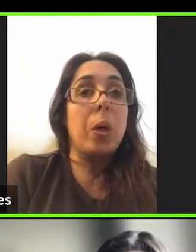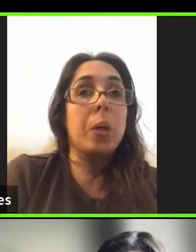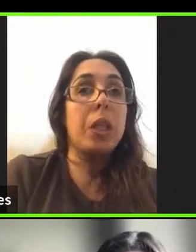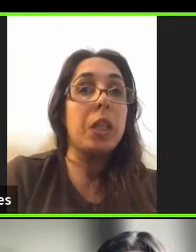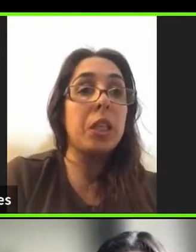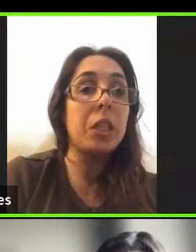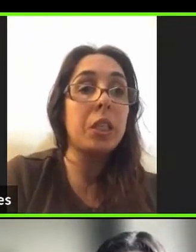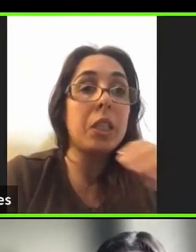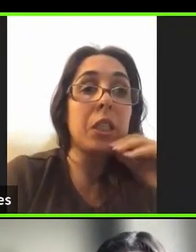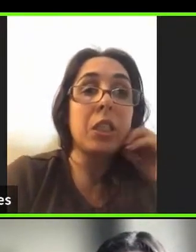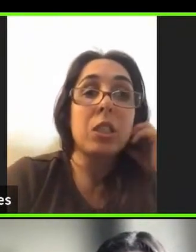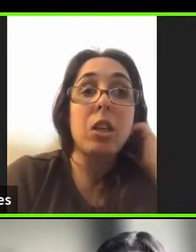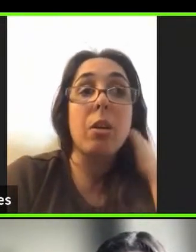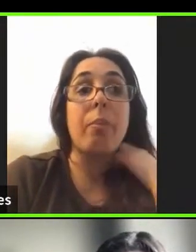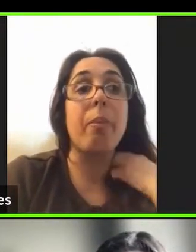So